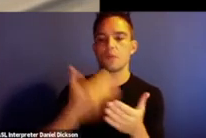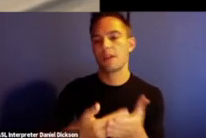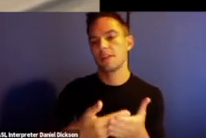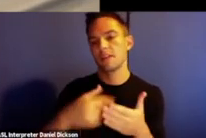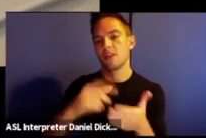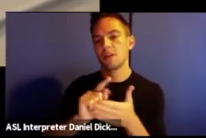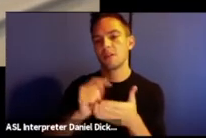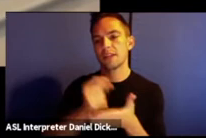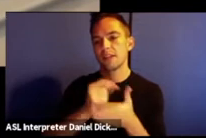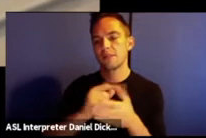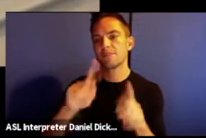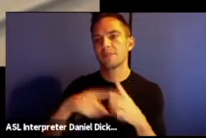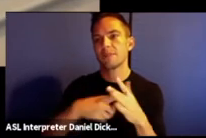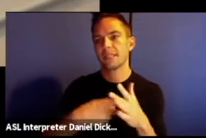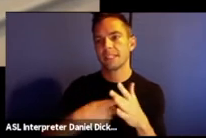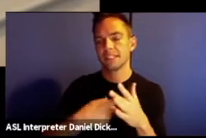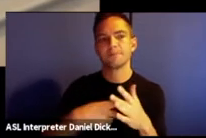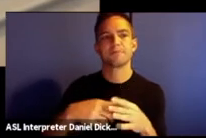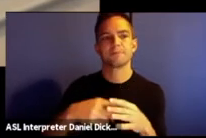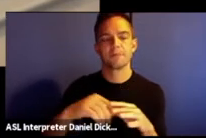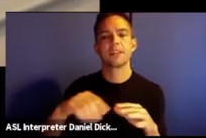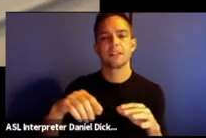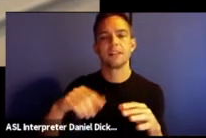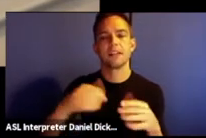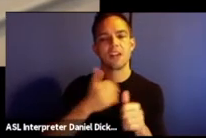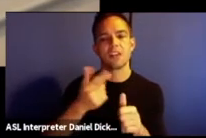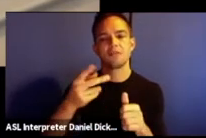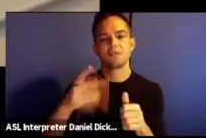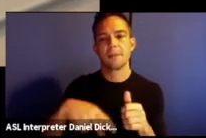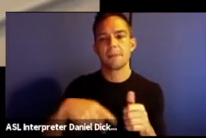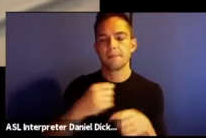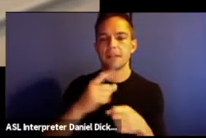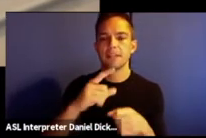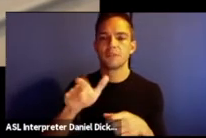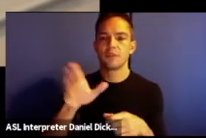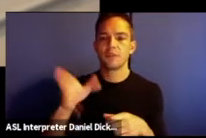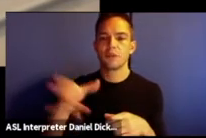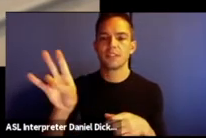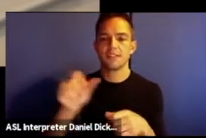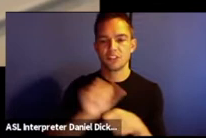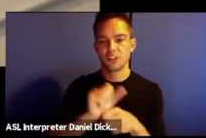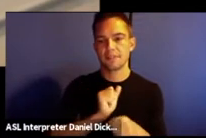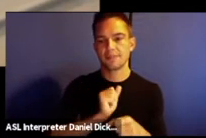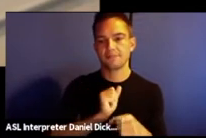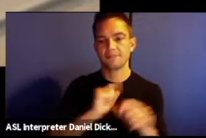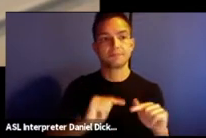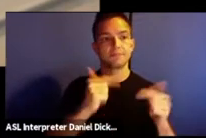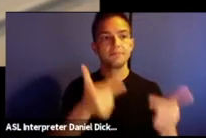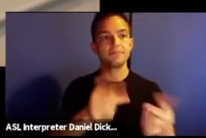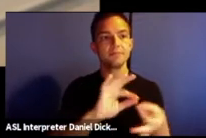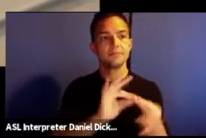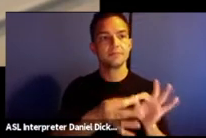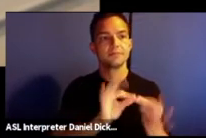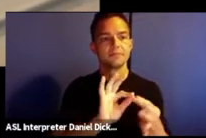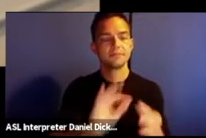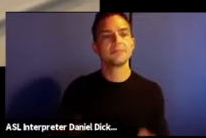weekly therapy at the beginning, which I followed up and really made a 24/7 job. My husband,